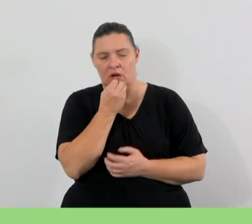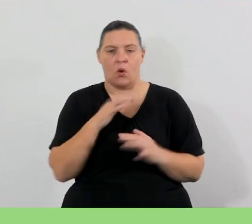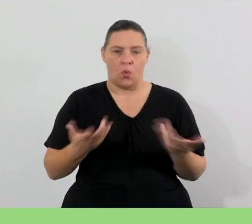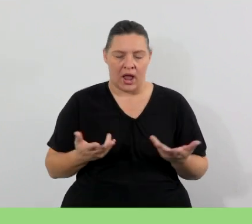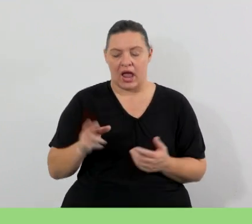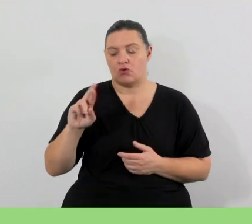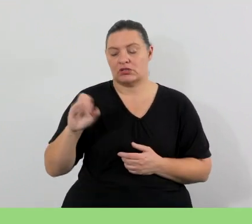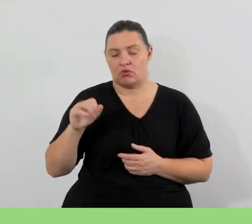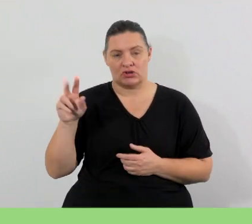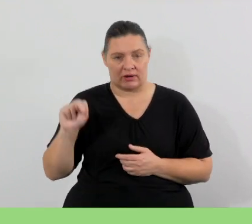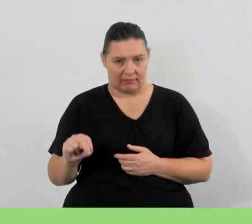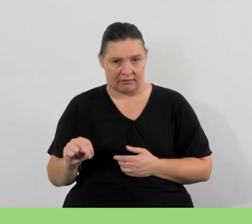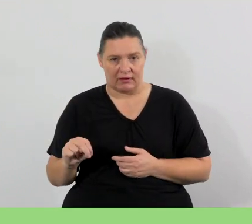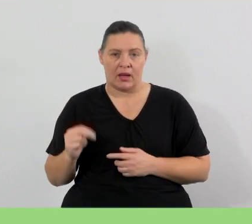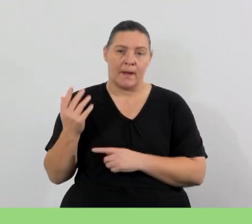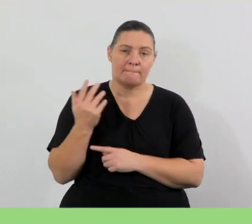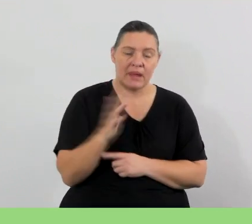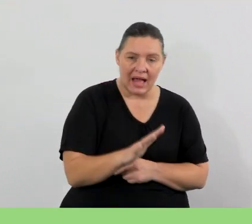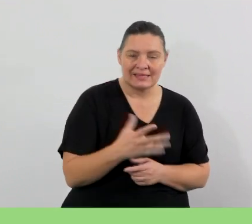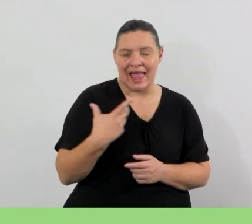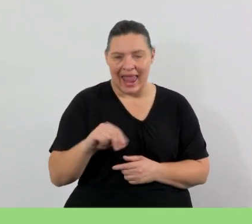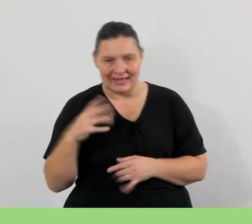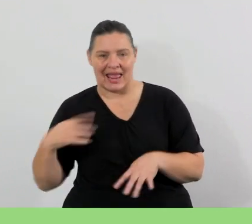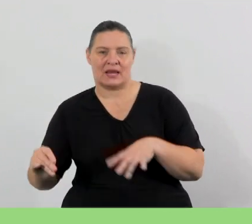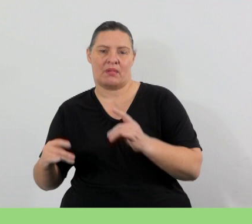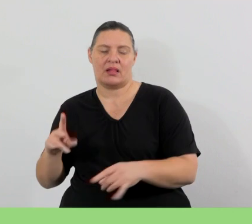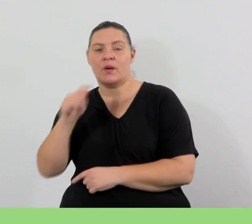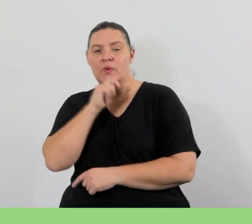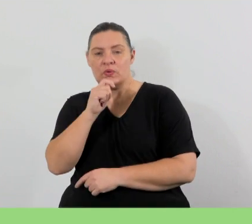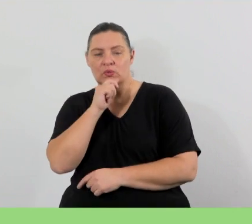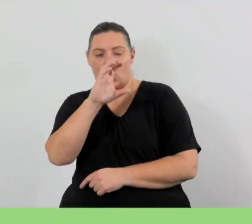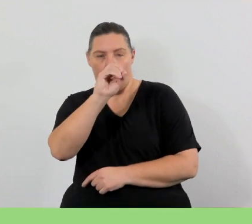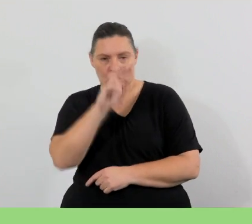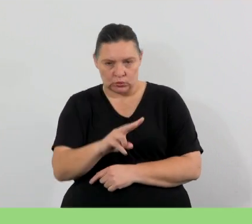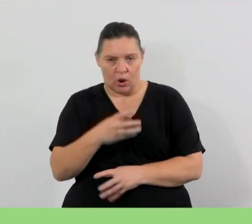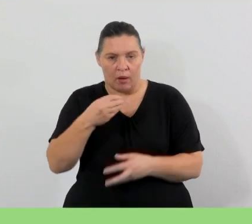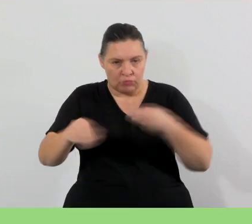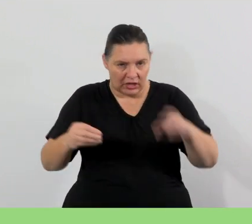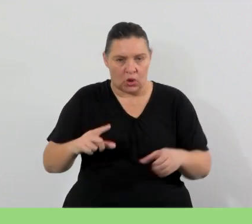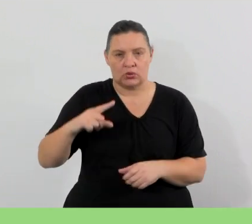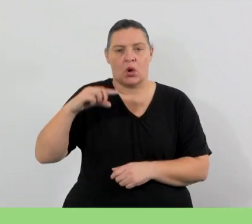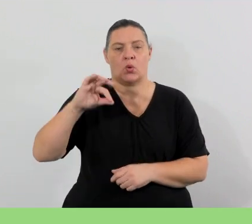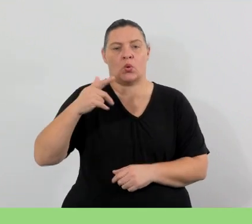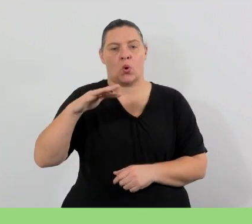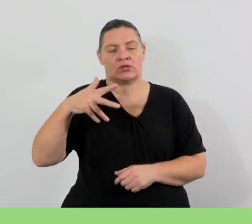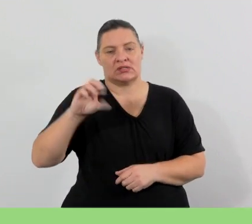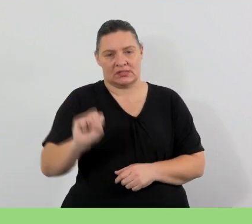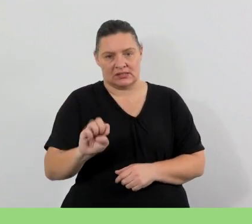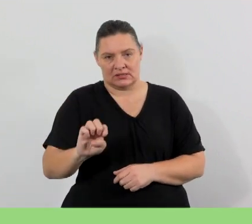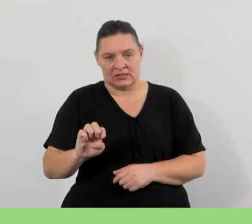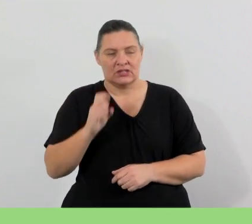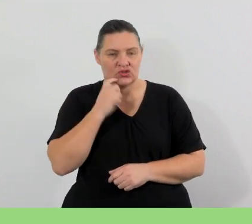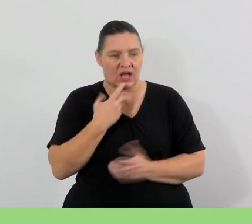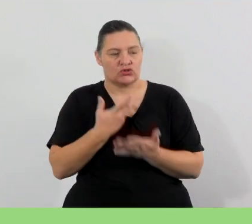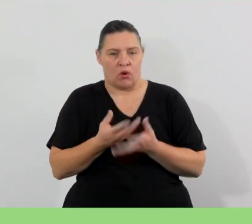food, whereas respiration, plants and animals use oxygen to break down glucose